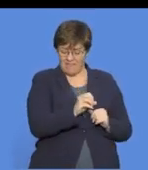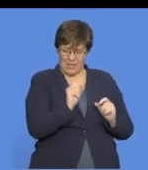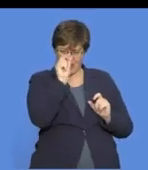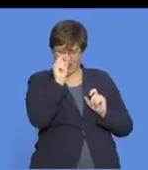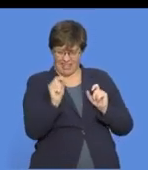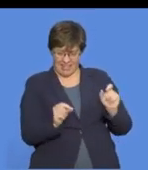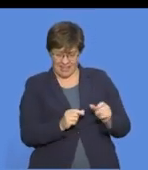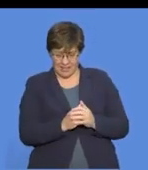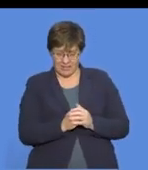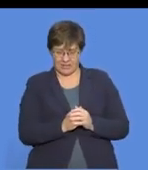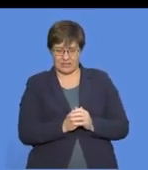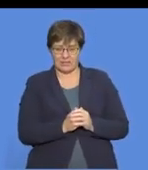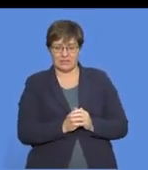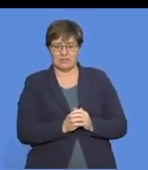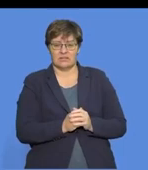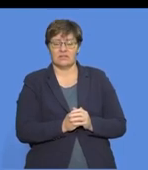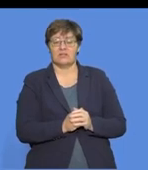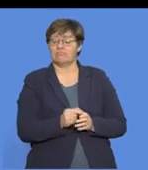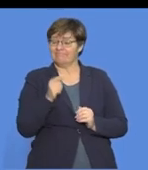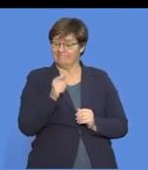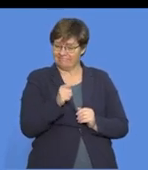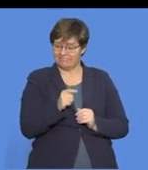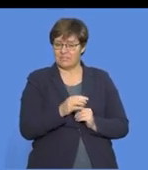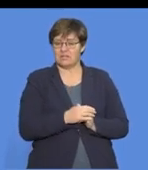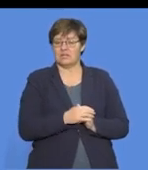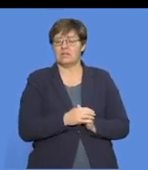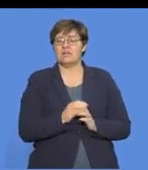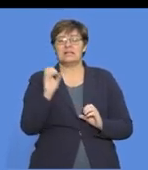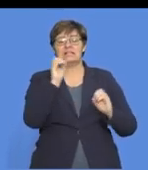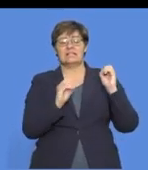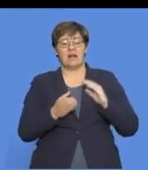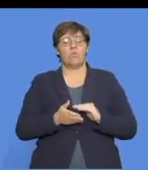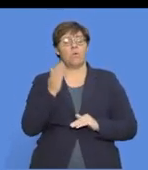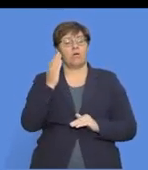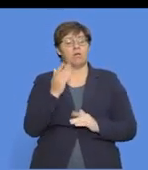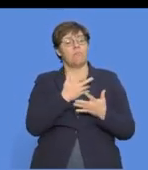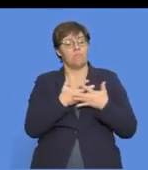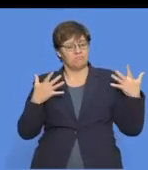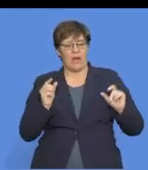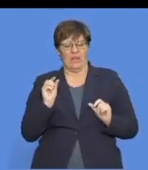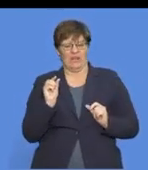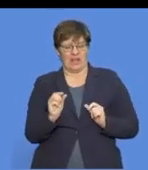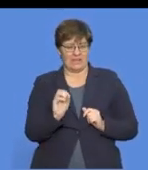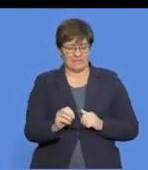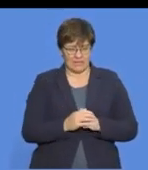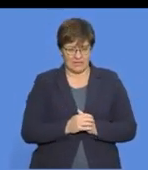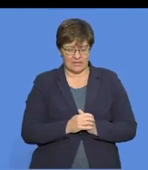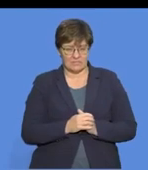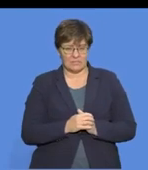corners, and that is where the cell walls are extra thick. They also don't have